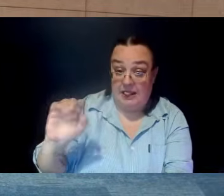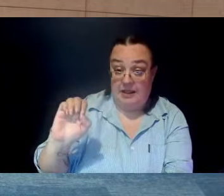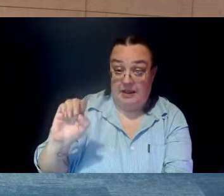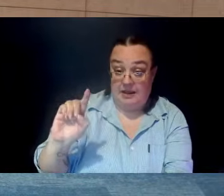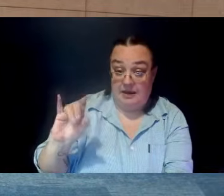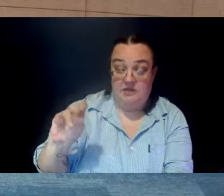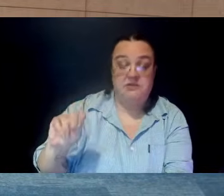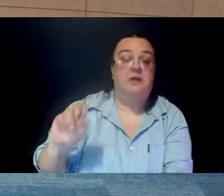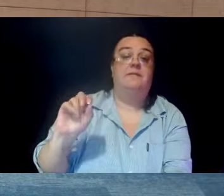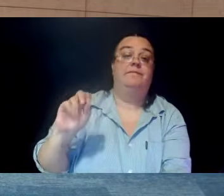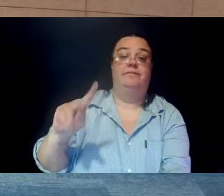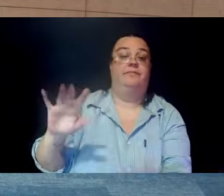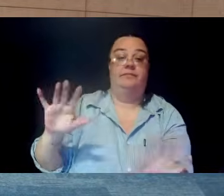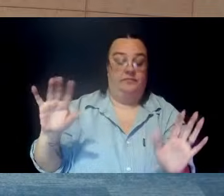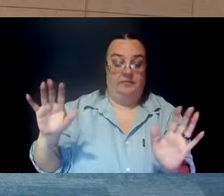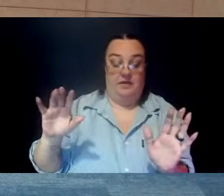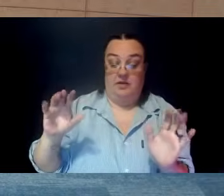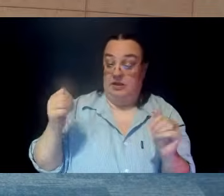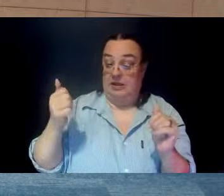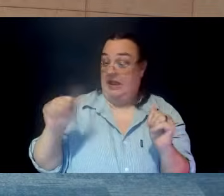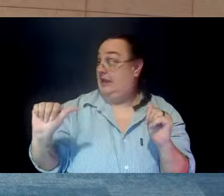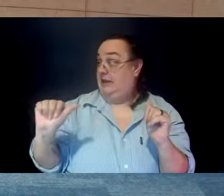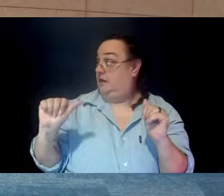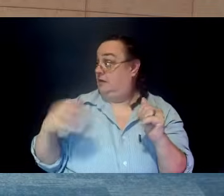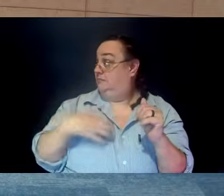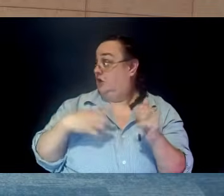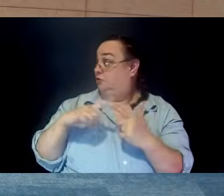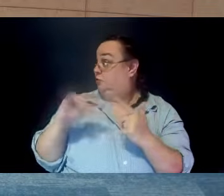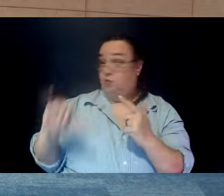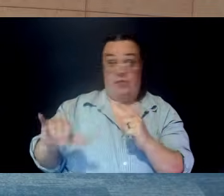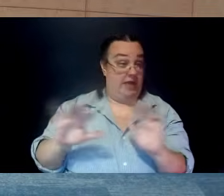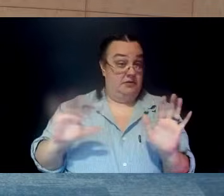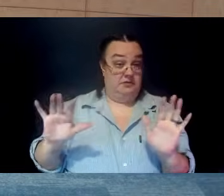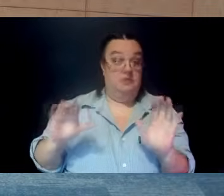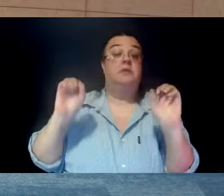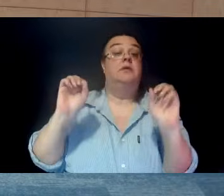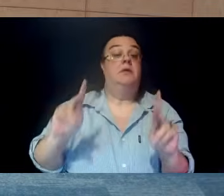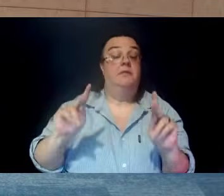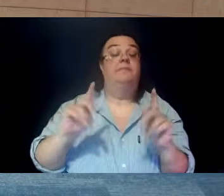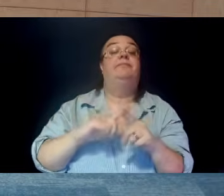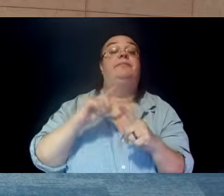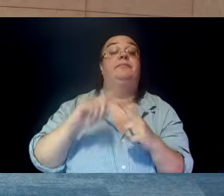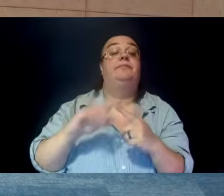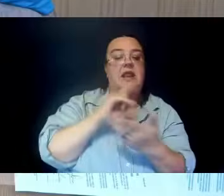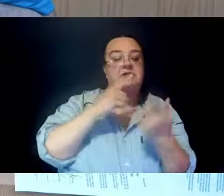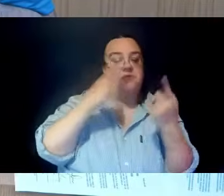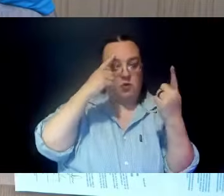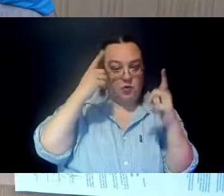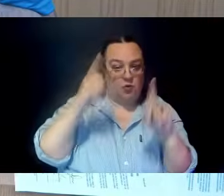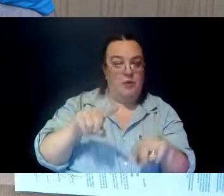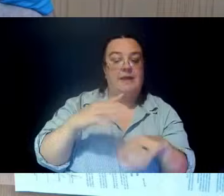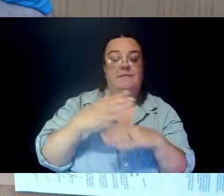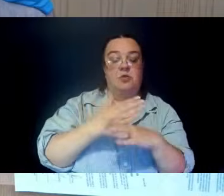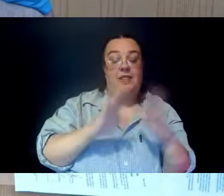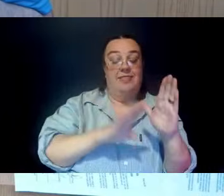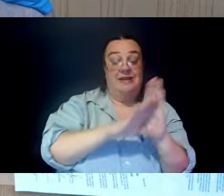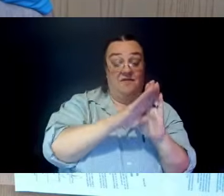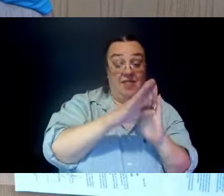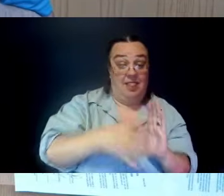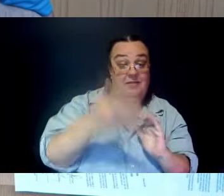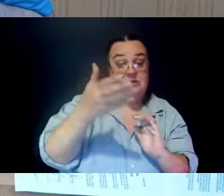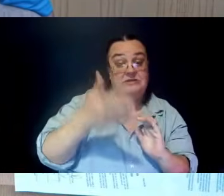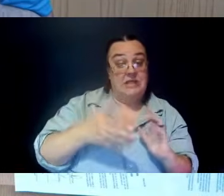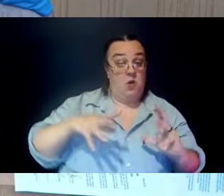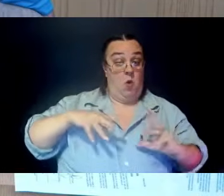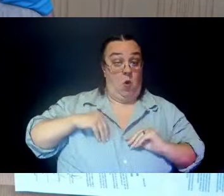okay, period. Any objection to that? Okay. And then let me go back, /owner of the